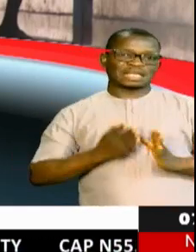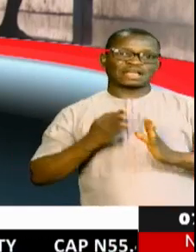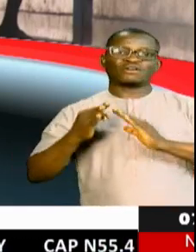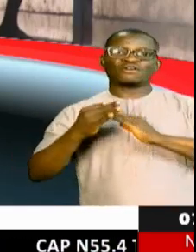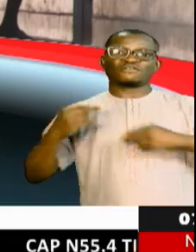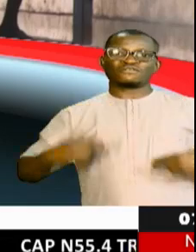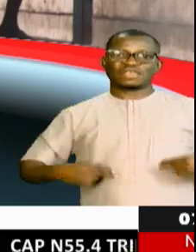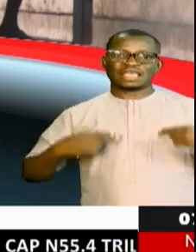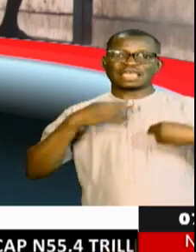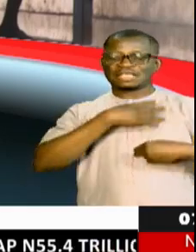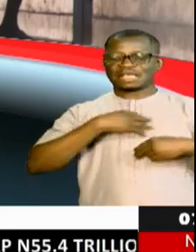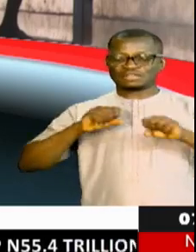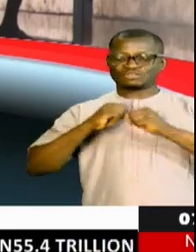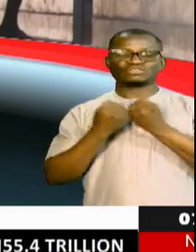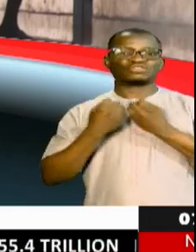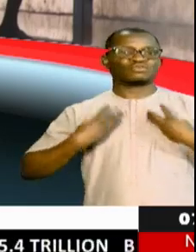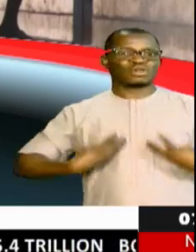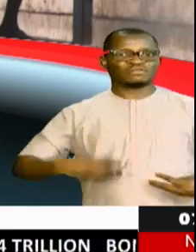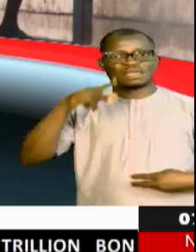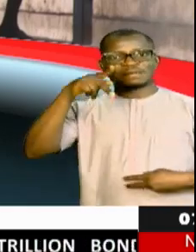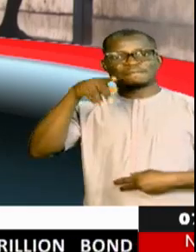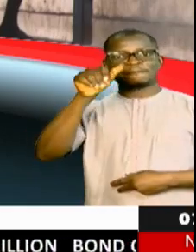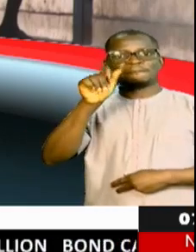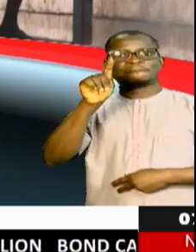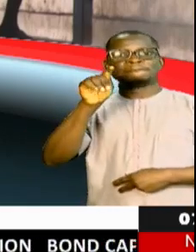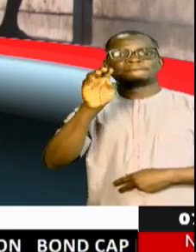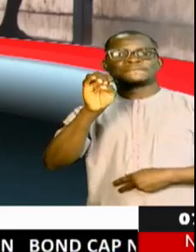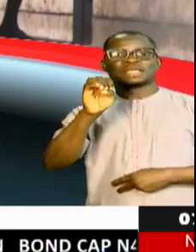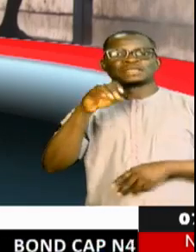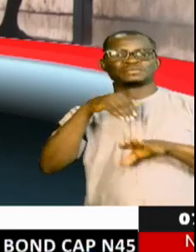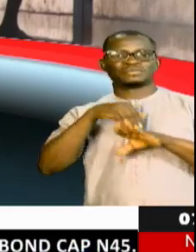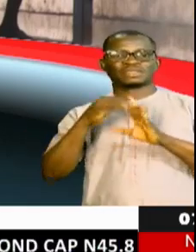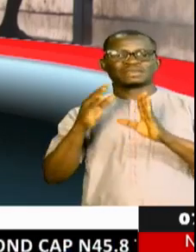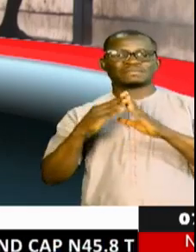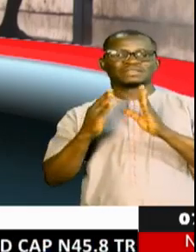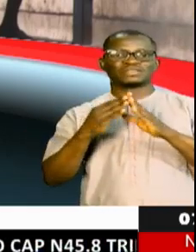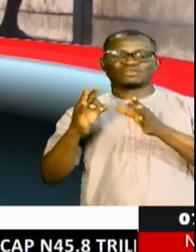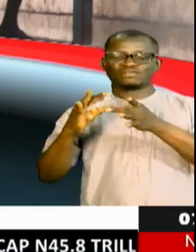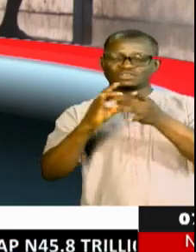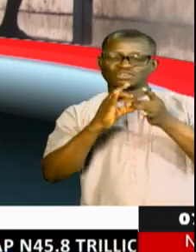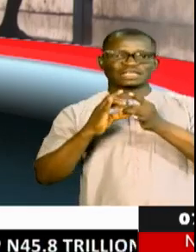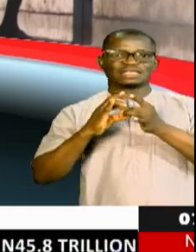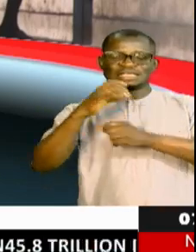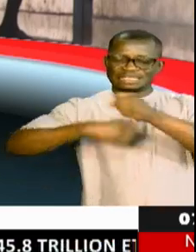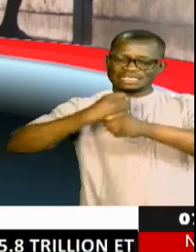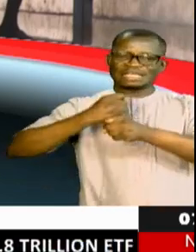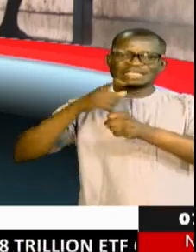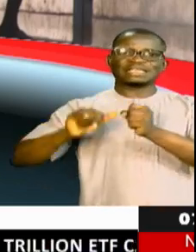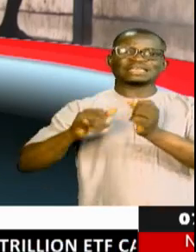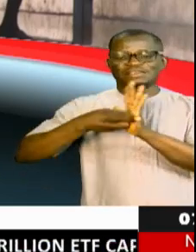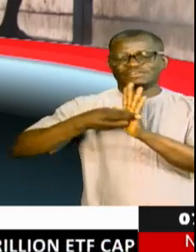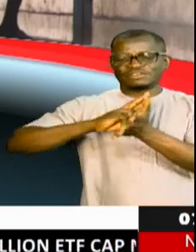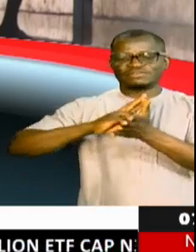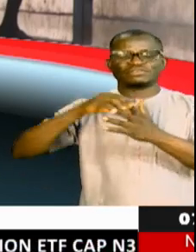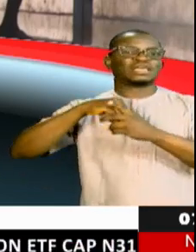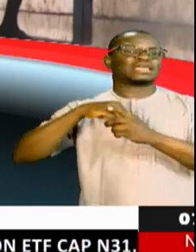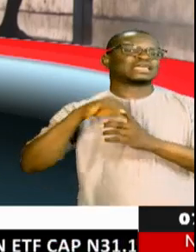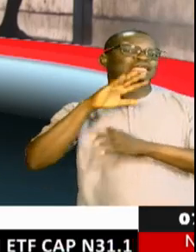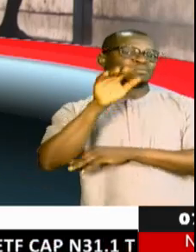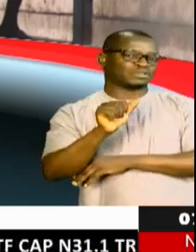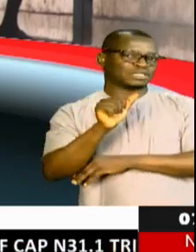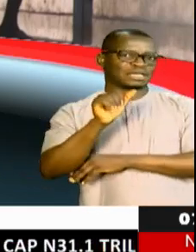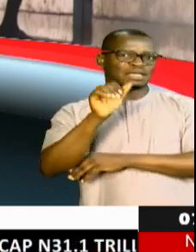Welfare, Mohammed Ali Pate, at the maiden edition of the Joint Annual Review in Abuja.